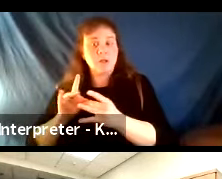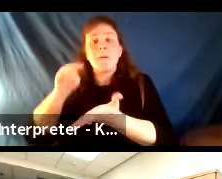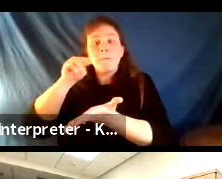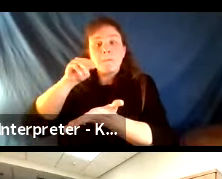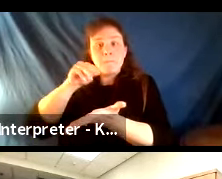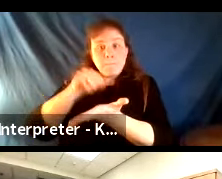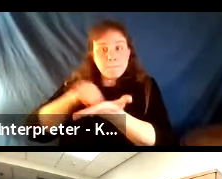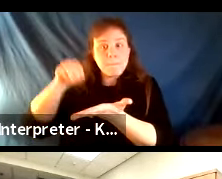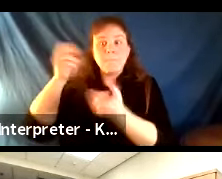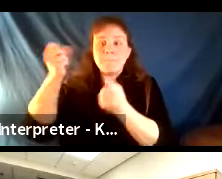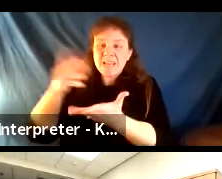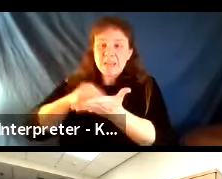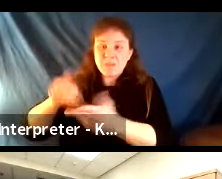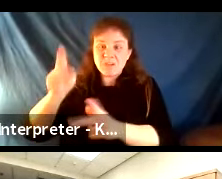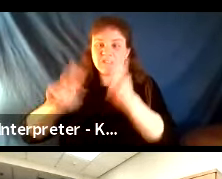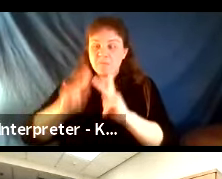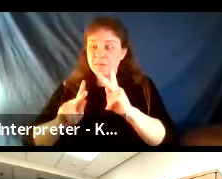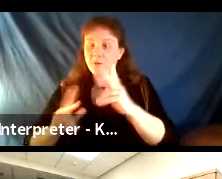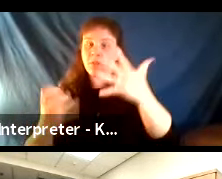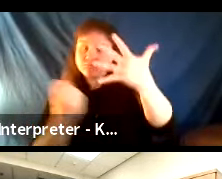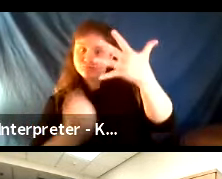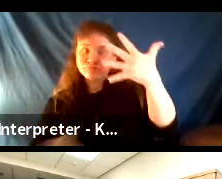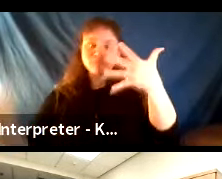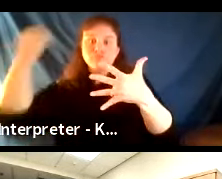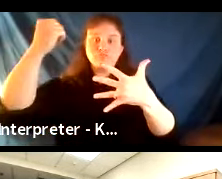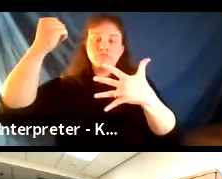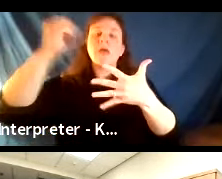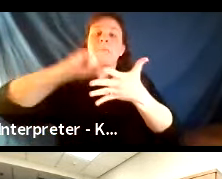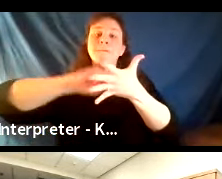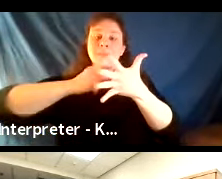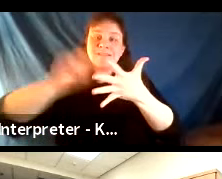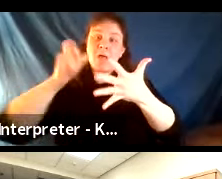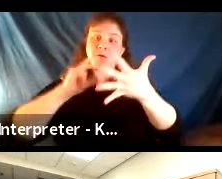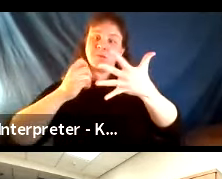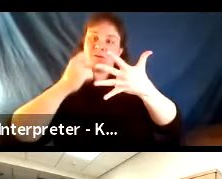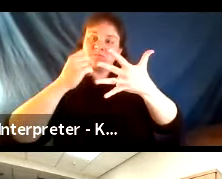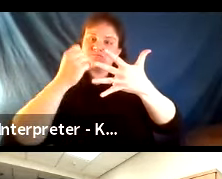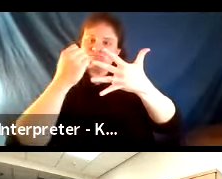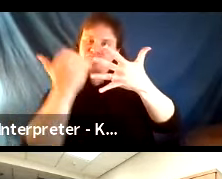line by definition means millions of others are farther back in line. And we